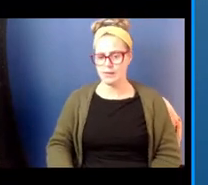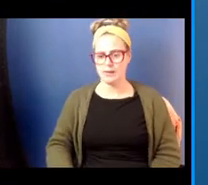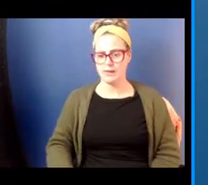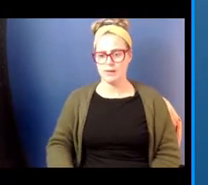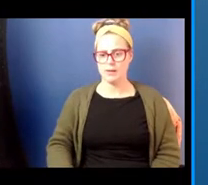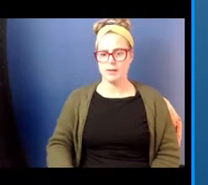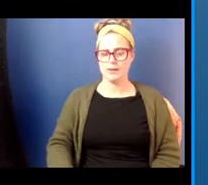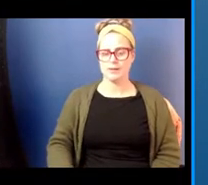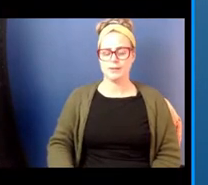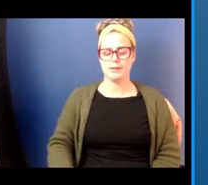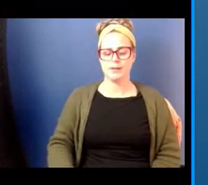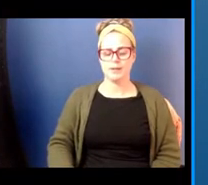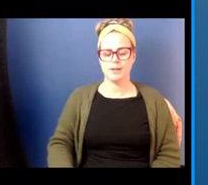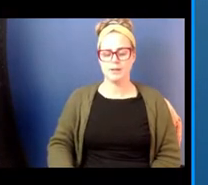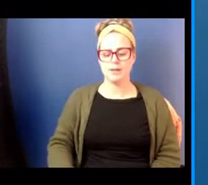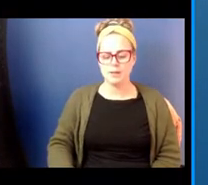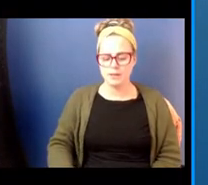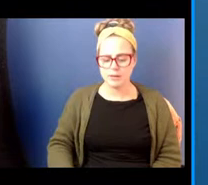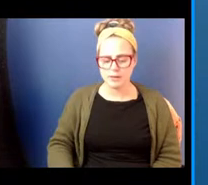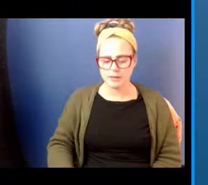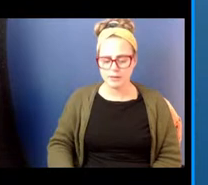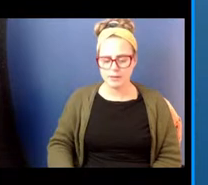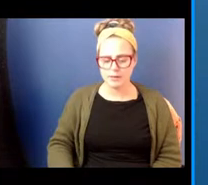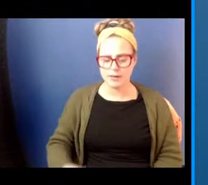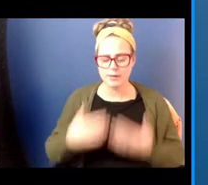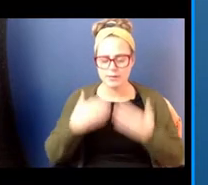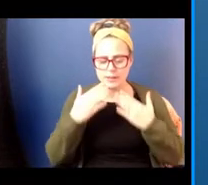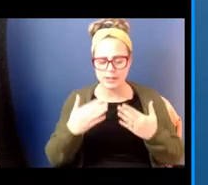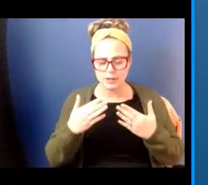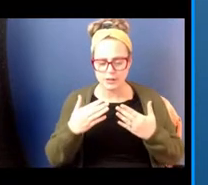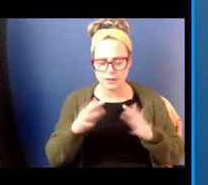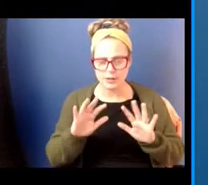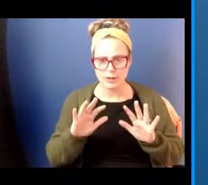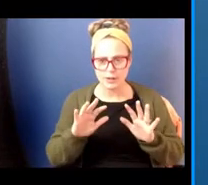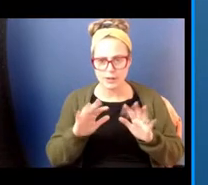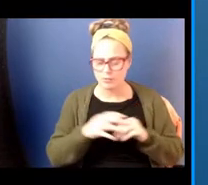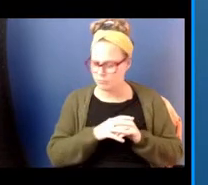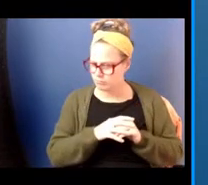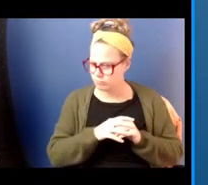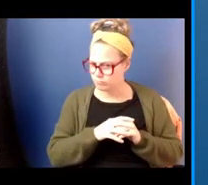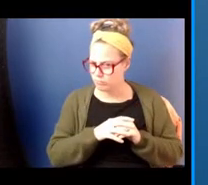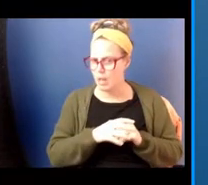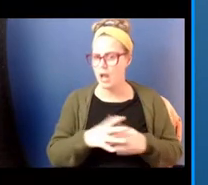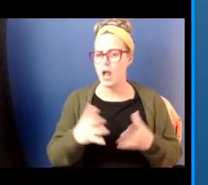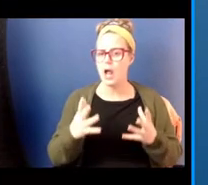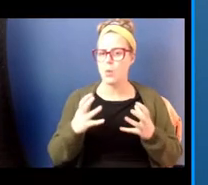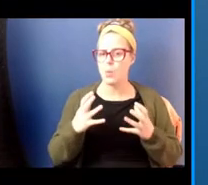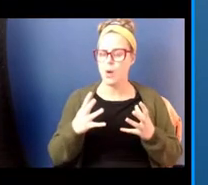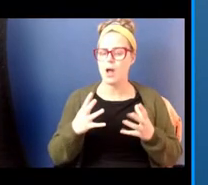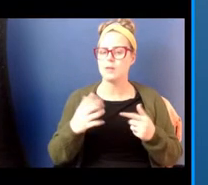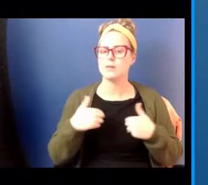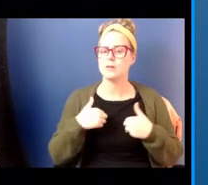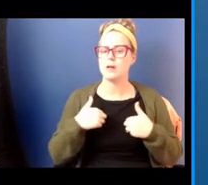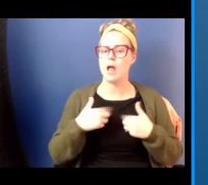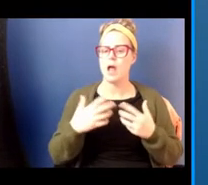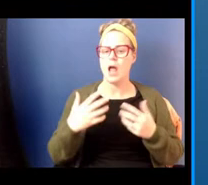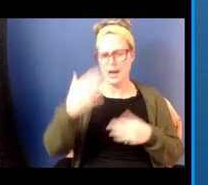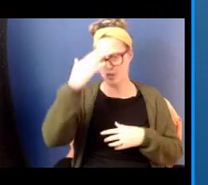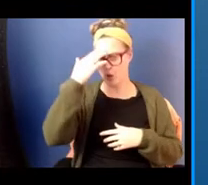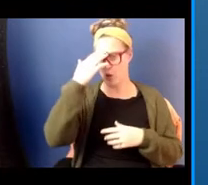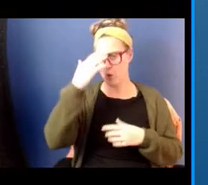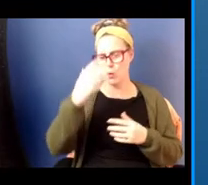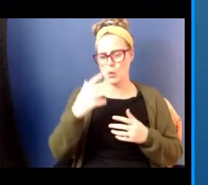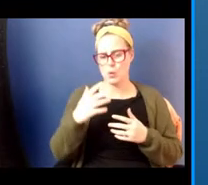thank you I oh I I just wanted because I know there is a large